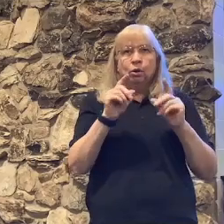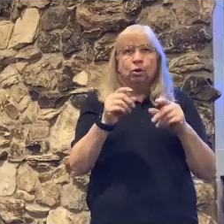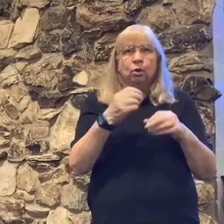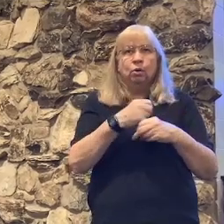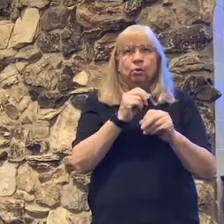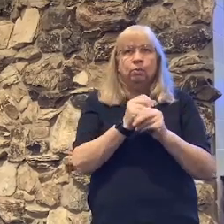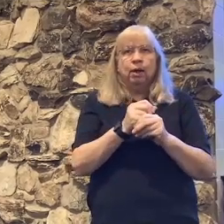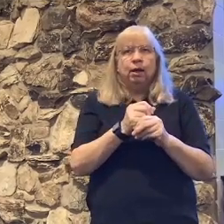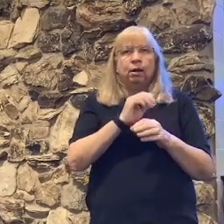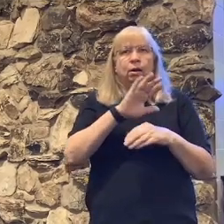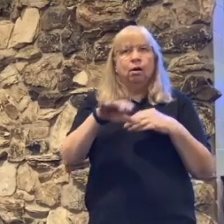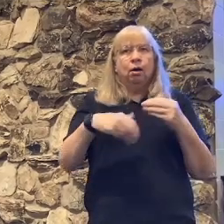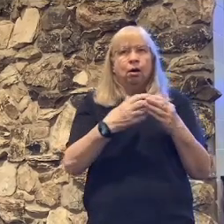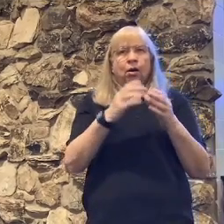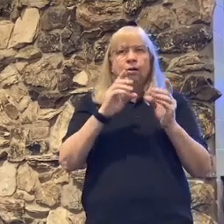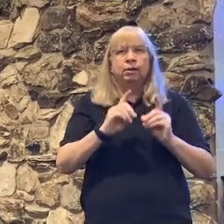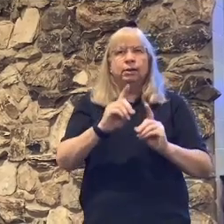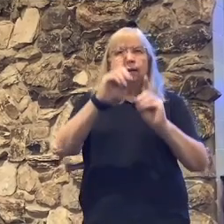Disciples.